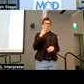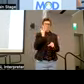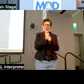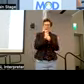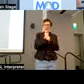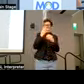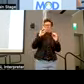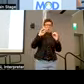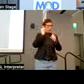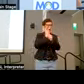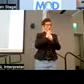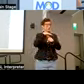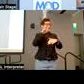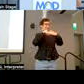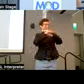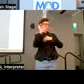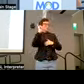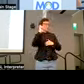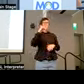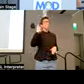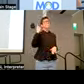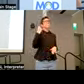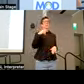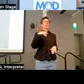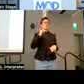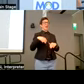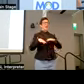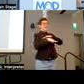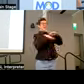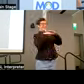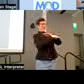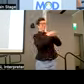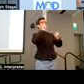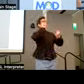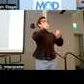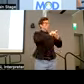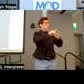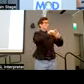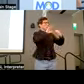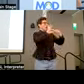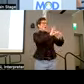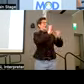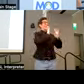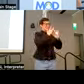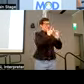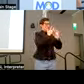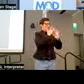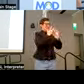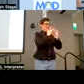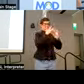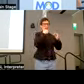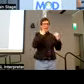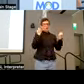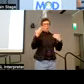accessibility. But other than that basic access to having internet, there's